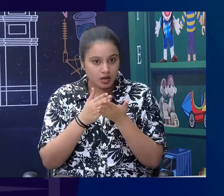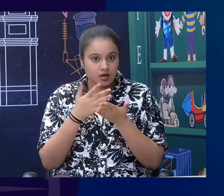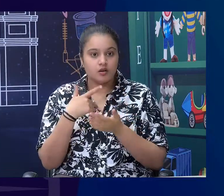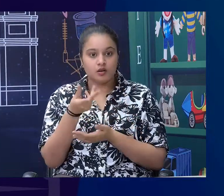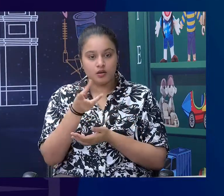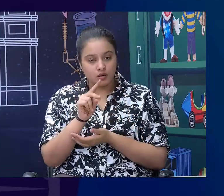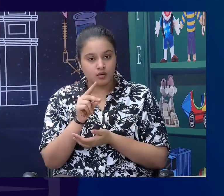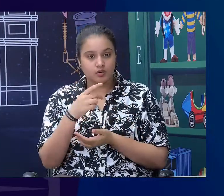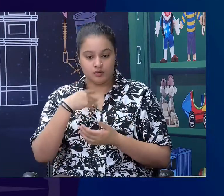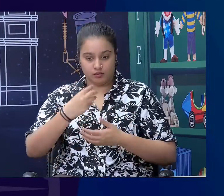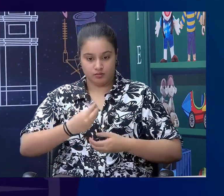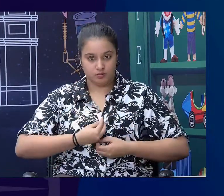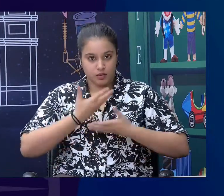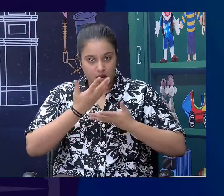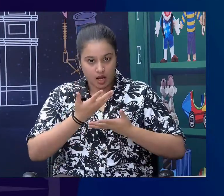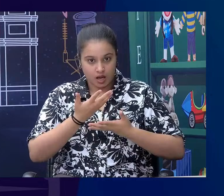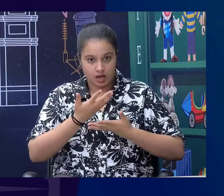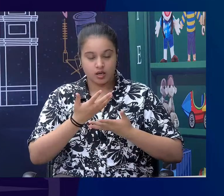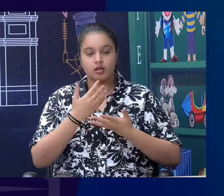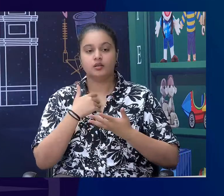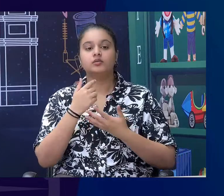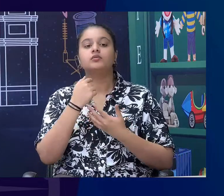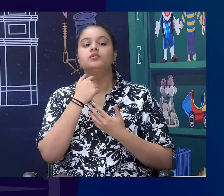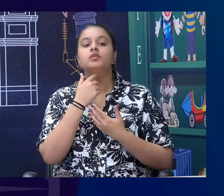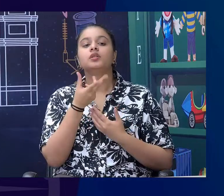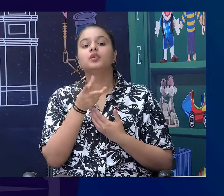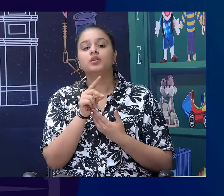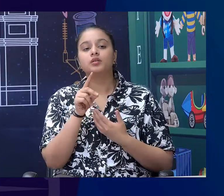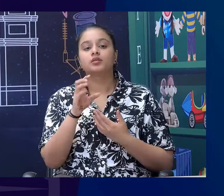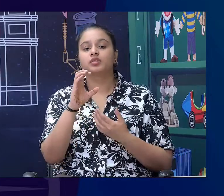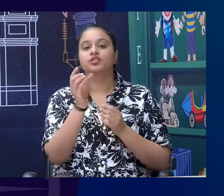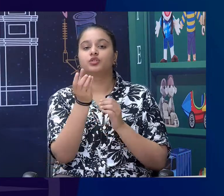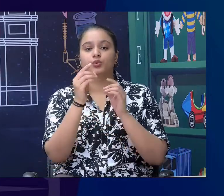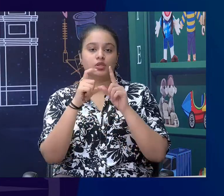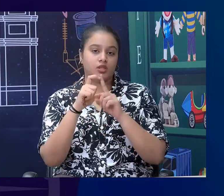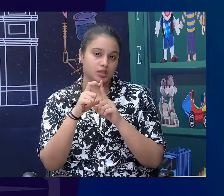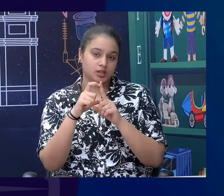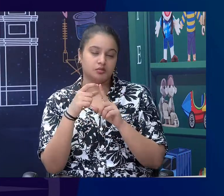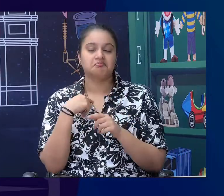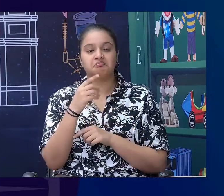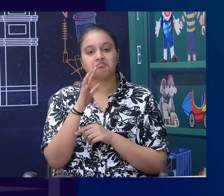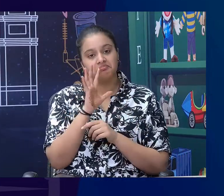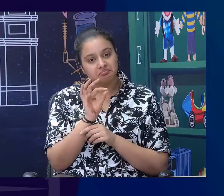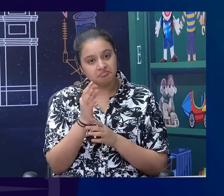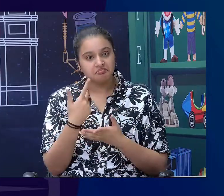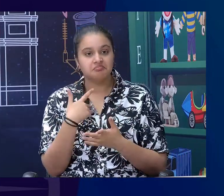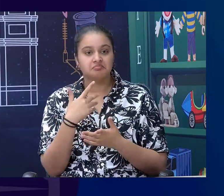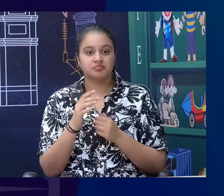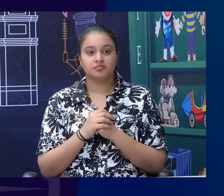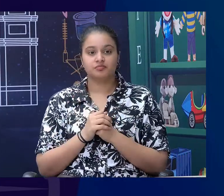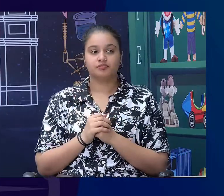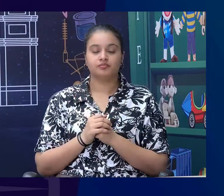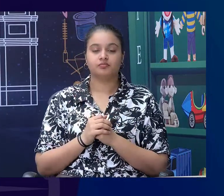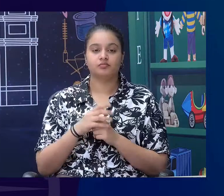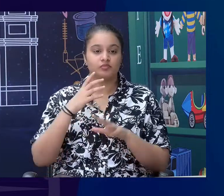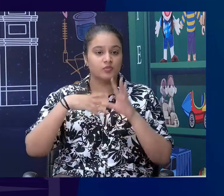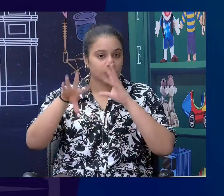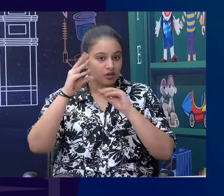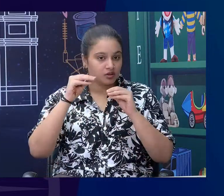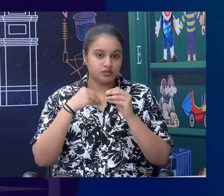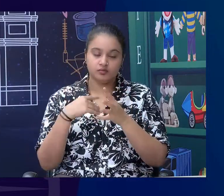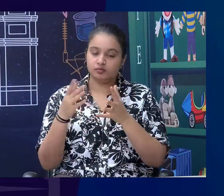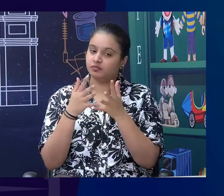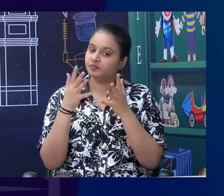again by bringing it out, and that is called cud. That's another interesting trivia. Wow, learning so much